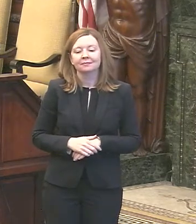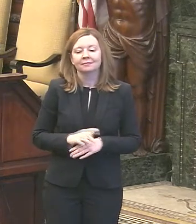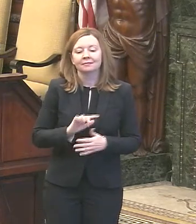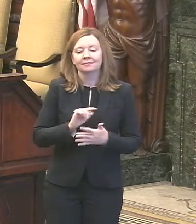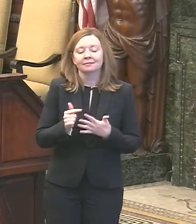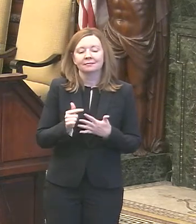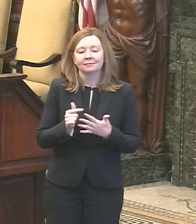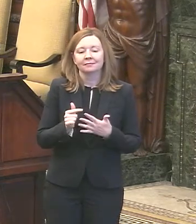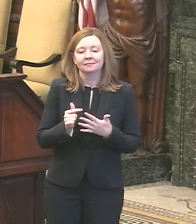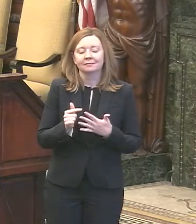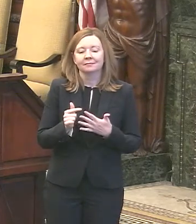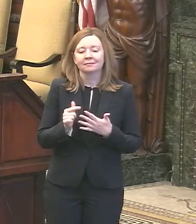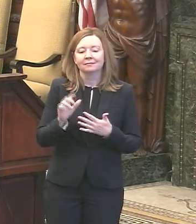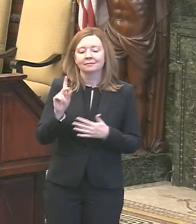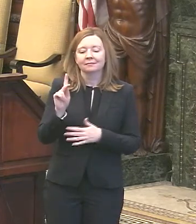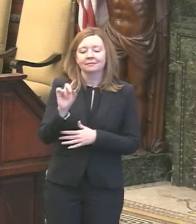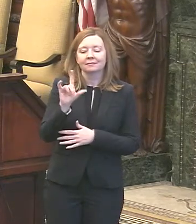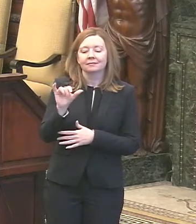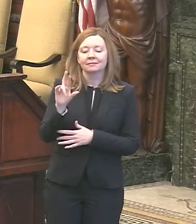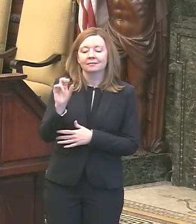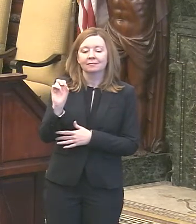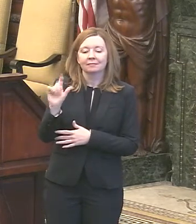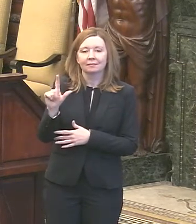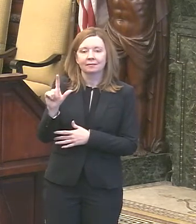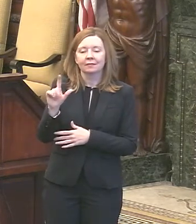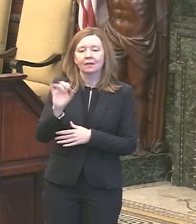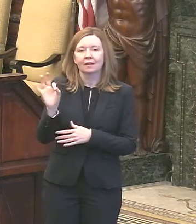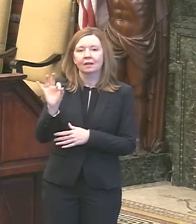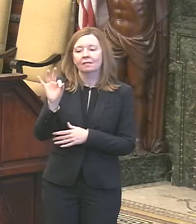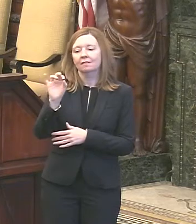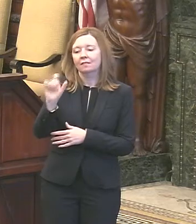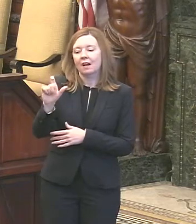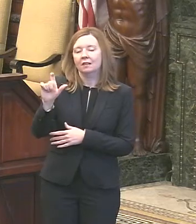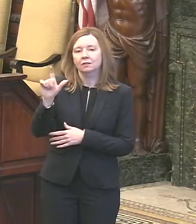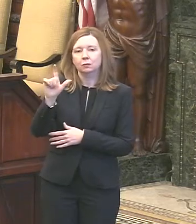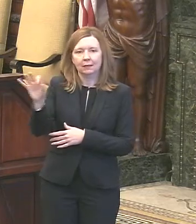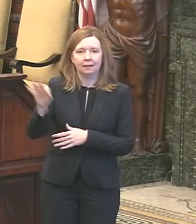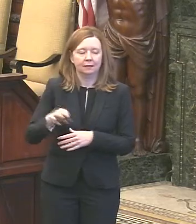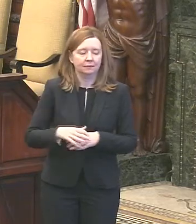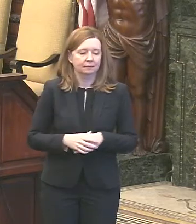Next up, we will move to Kelly Rule of Fox 29.